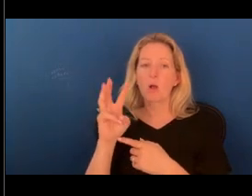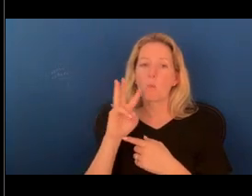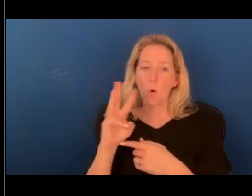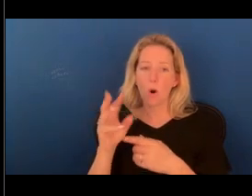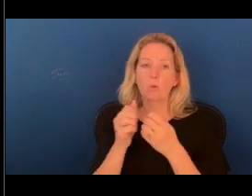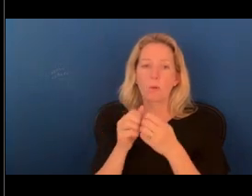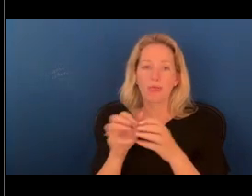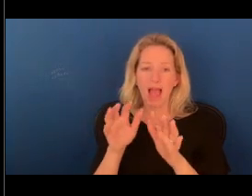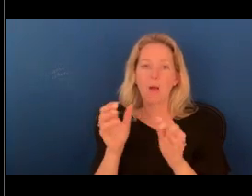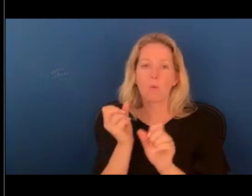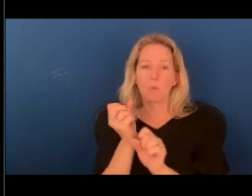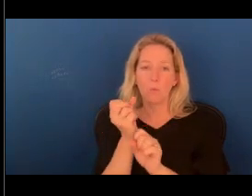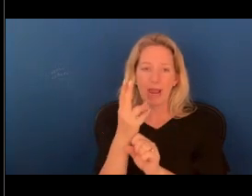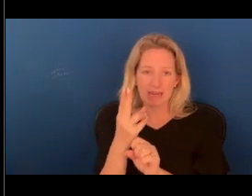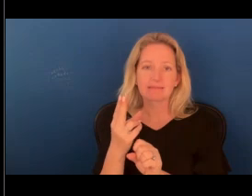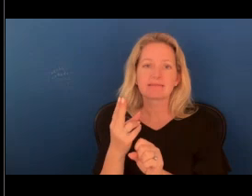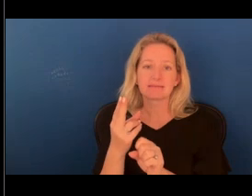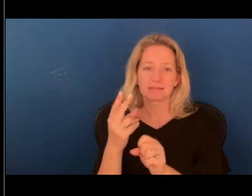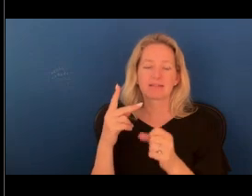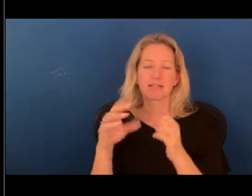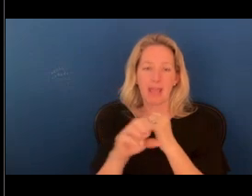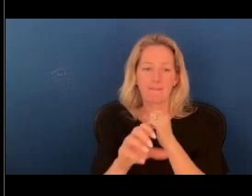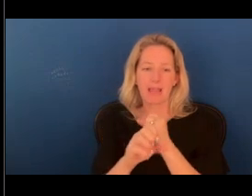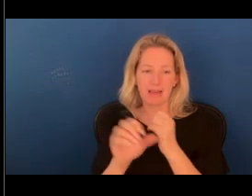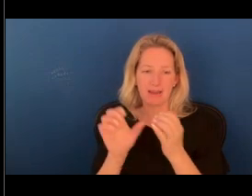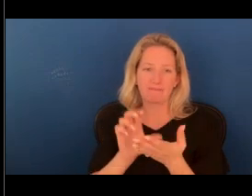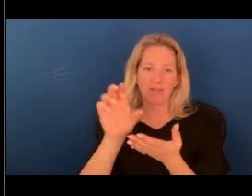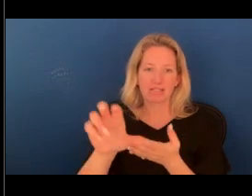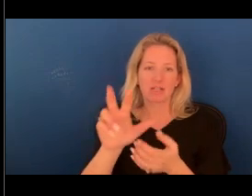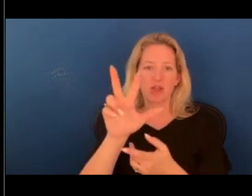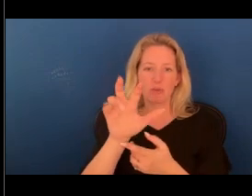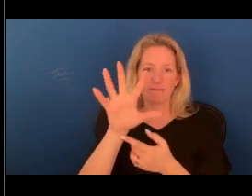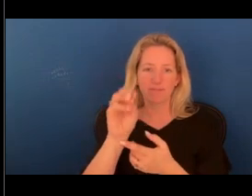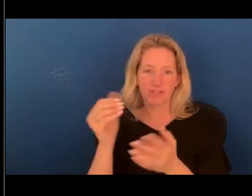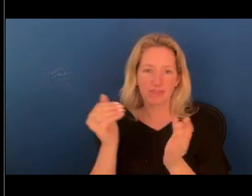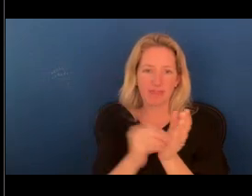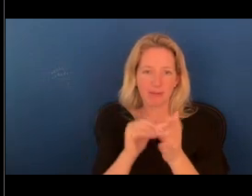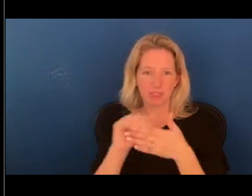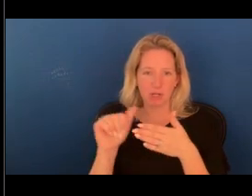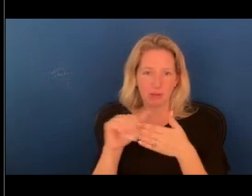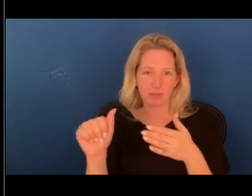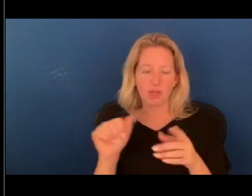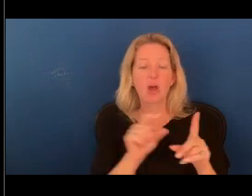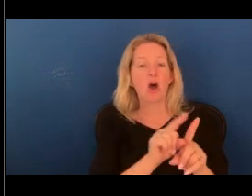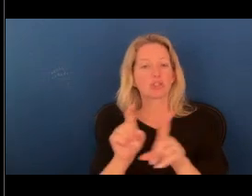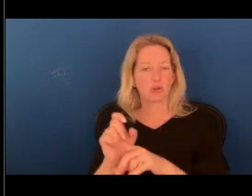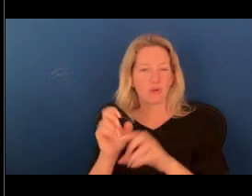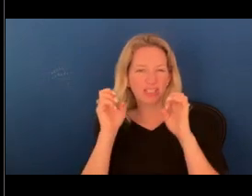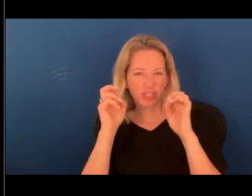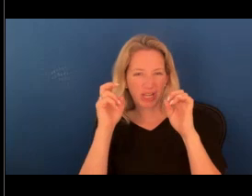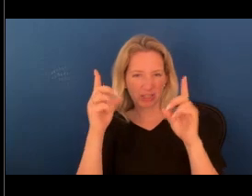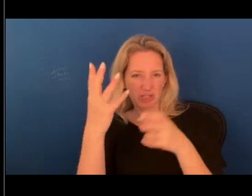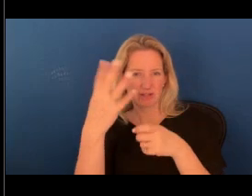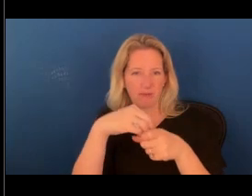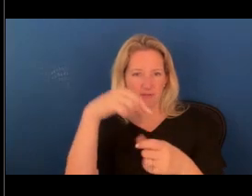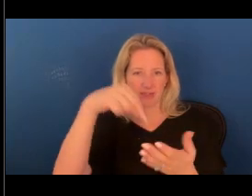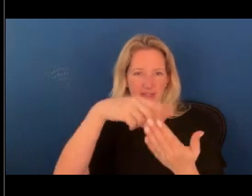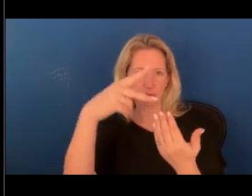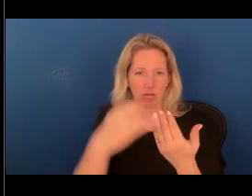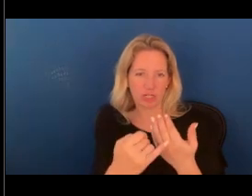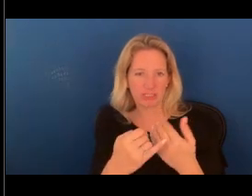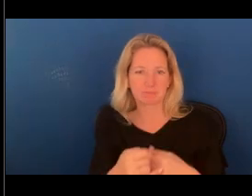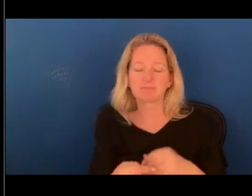$350,000 for trash capture in 6 locations within the Proctor Creek watershed. There was also an educational component to this project. This is also